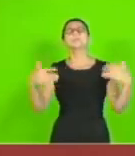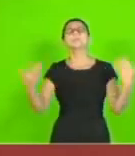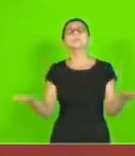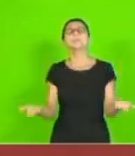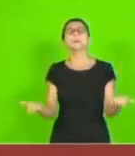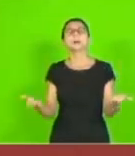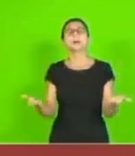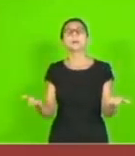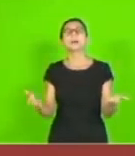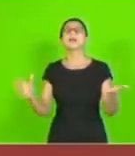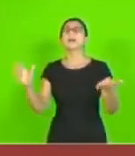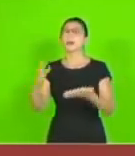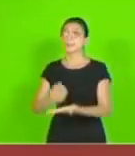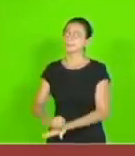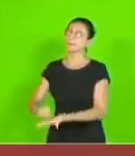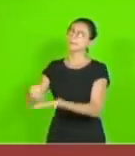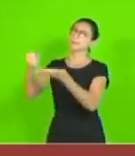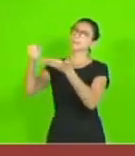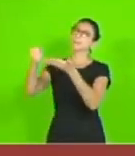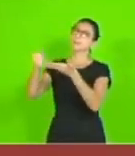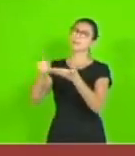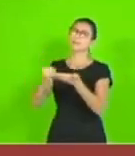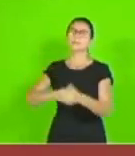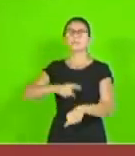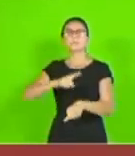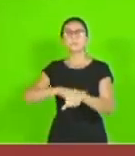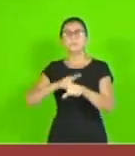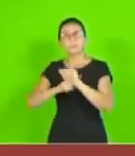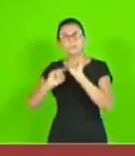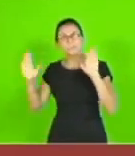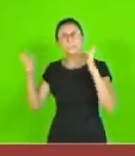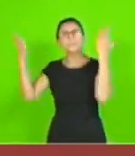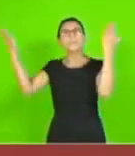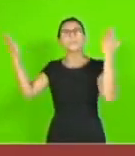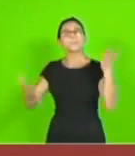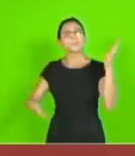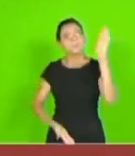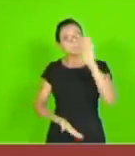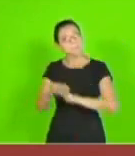feast, the time of the rapture, the time